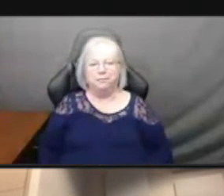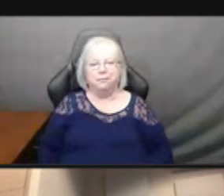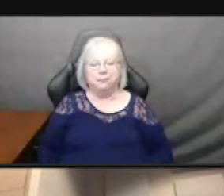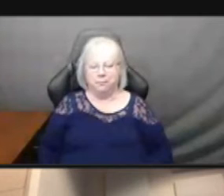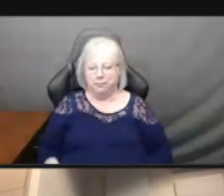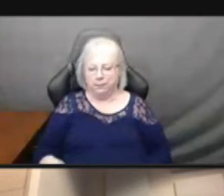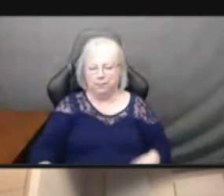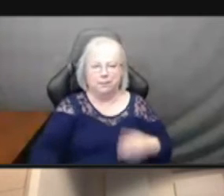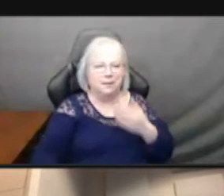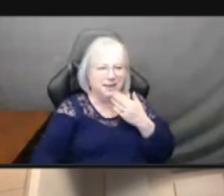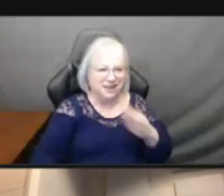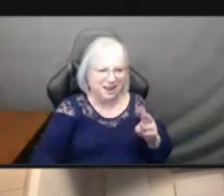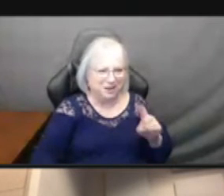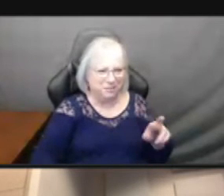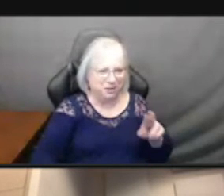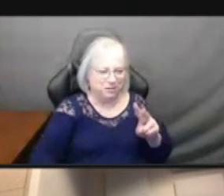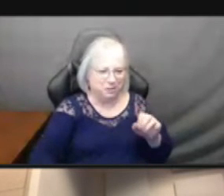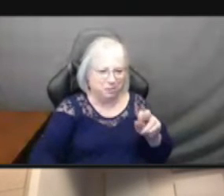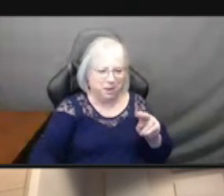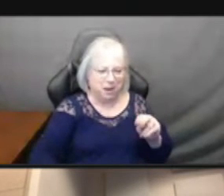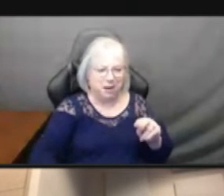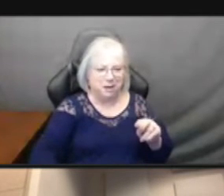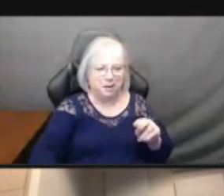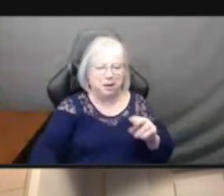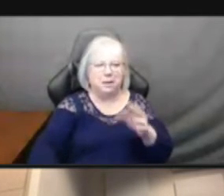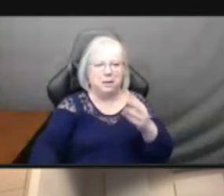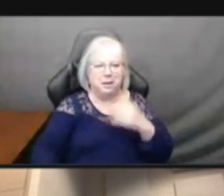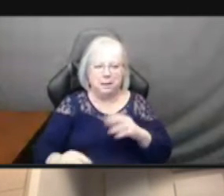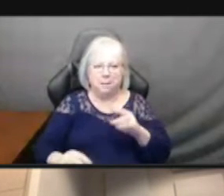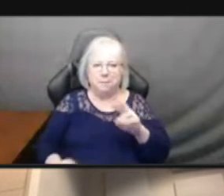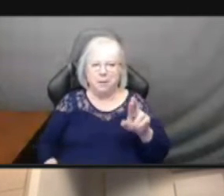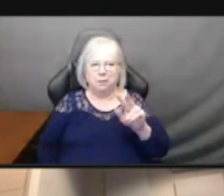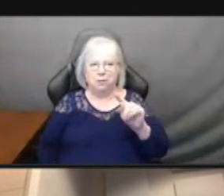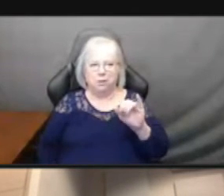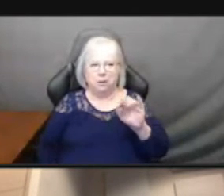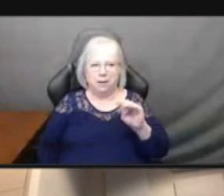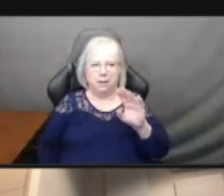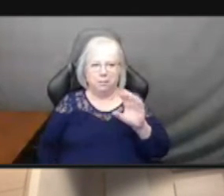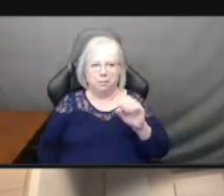Thank you, Mr. Mann. Mr. Tim Campbell.